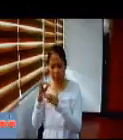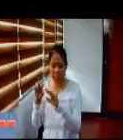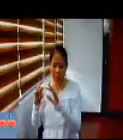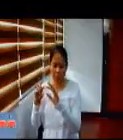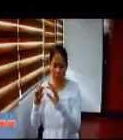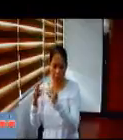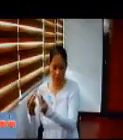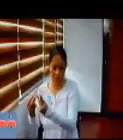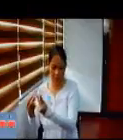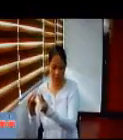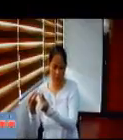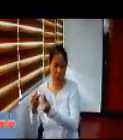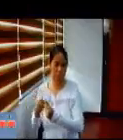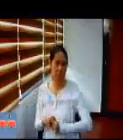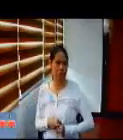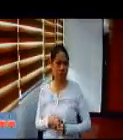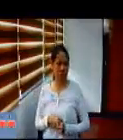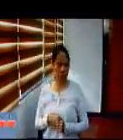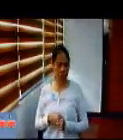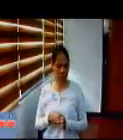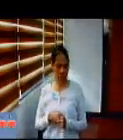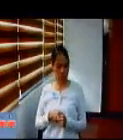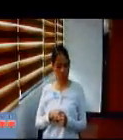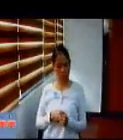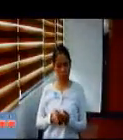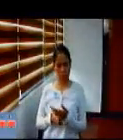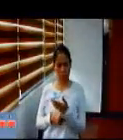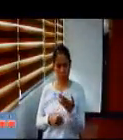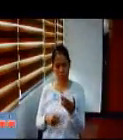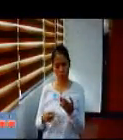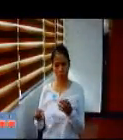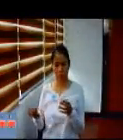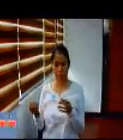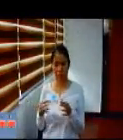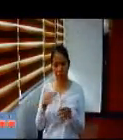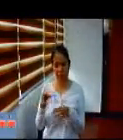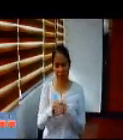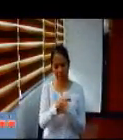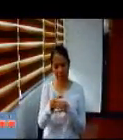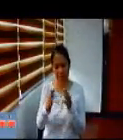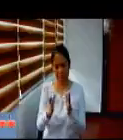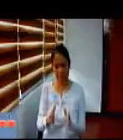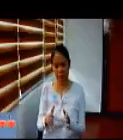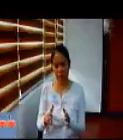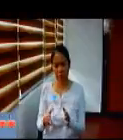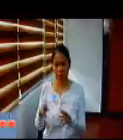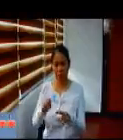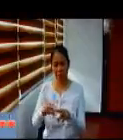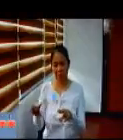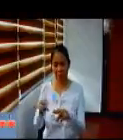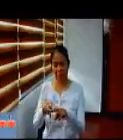Of course, the fishers, you're going to have reduced catches and increasing costs.